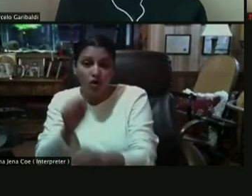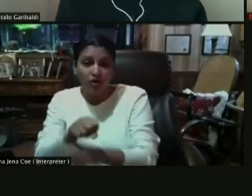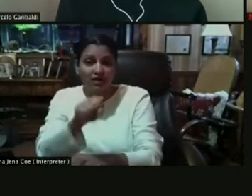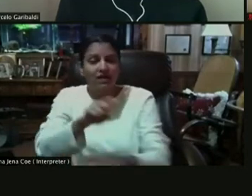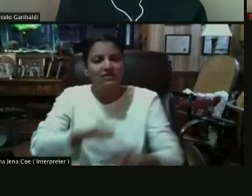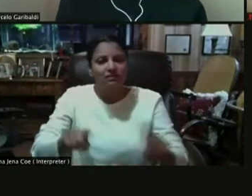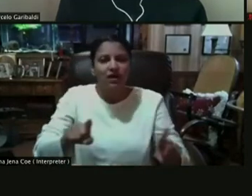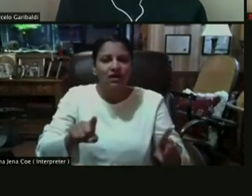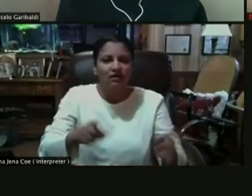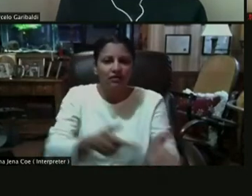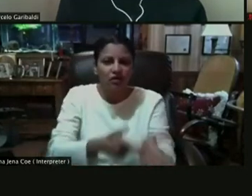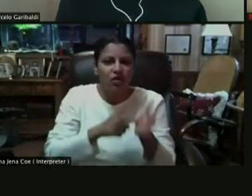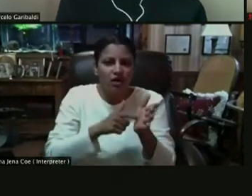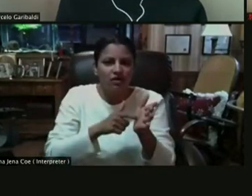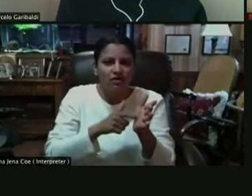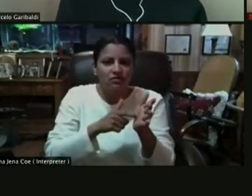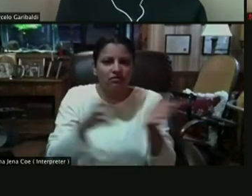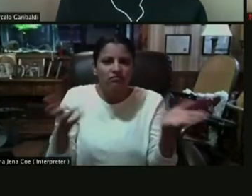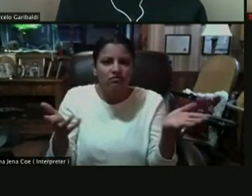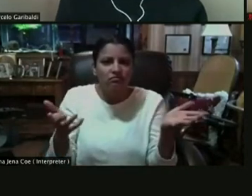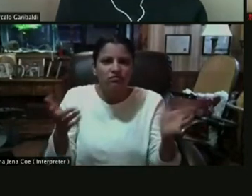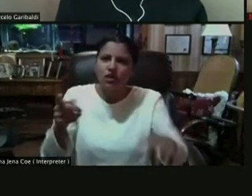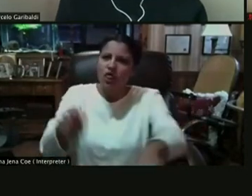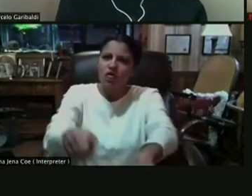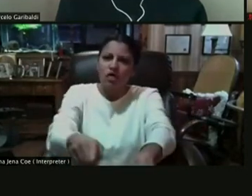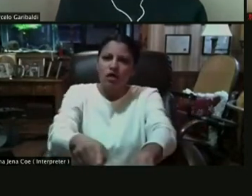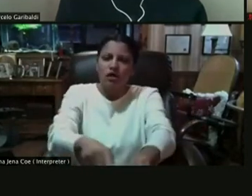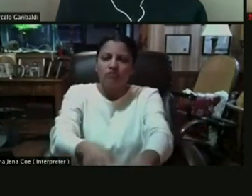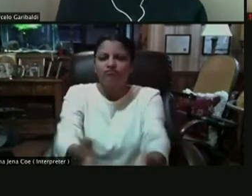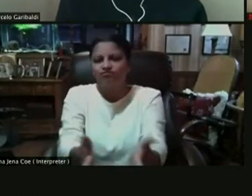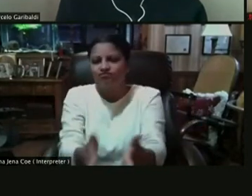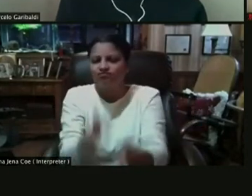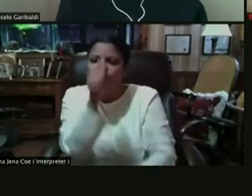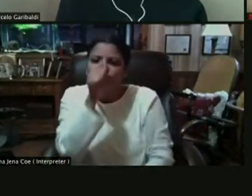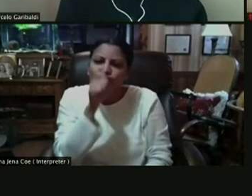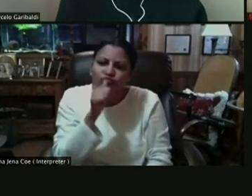little bit of having kind of a long breath for being able to